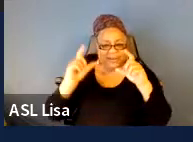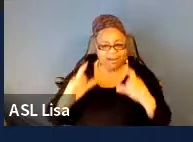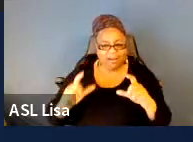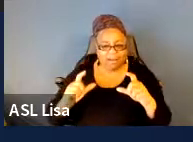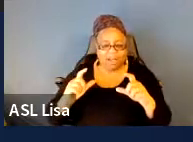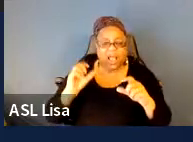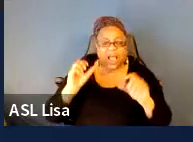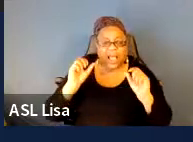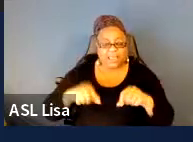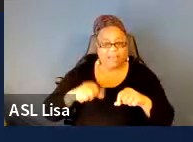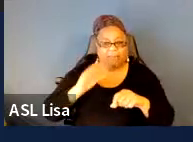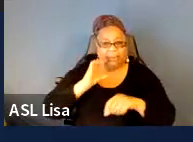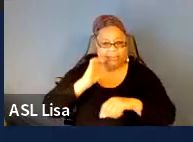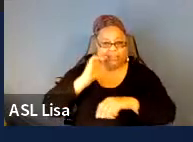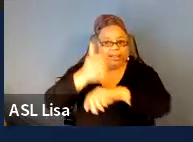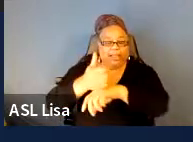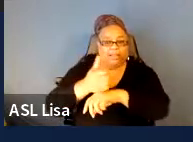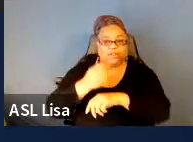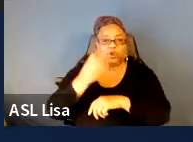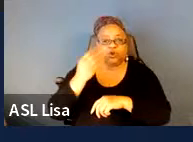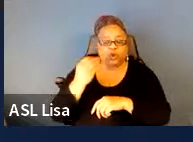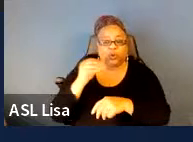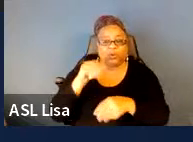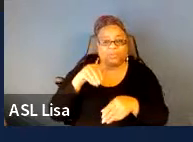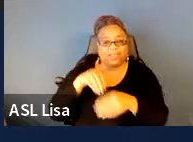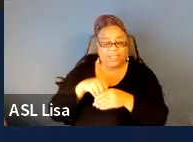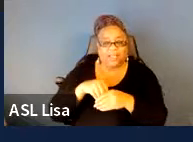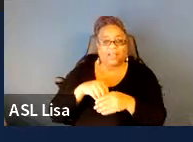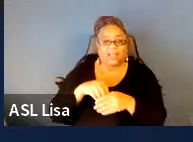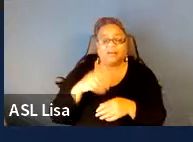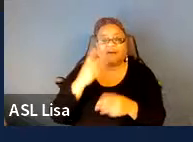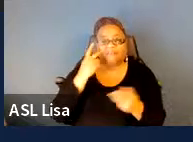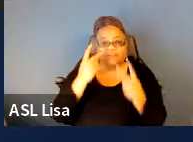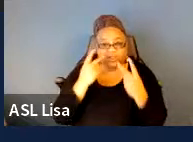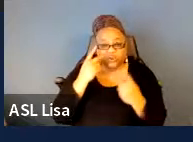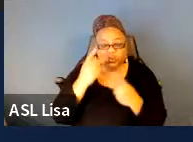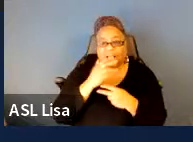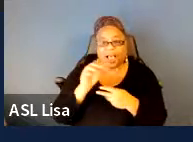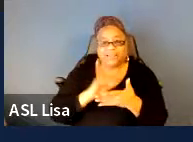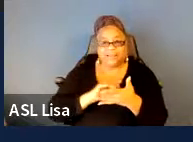located so that it falls within the visual and tactile ranges?